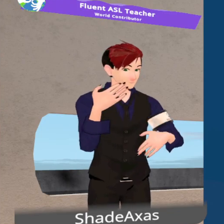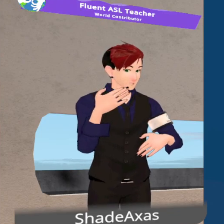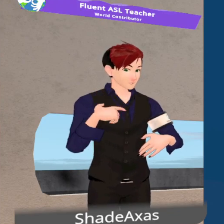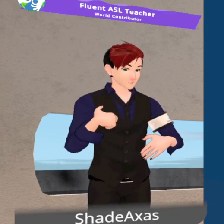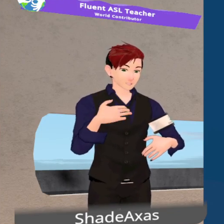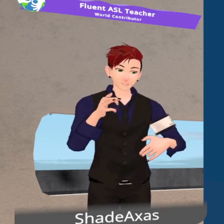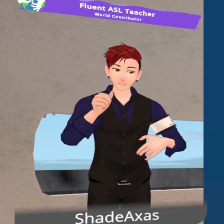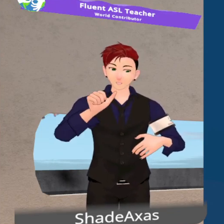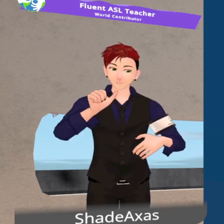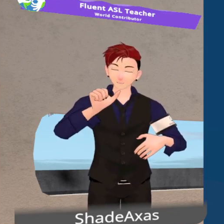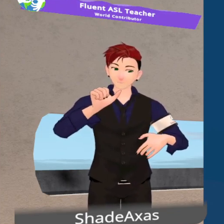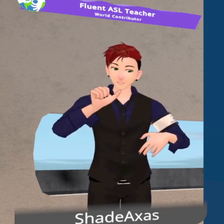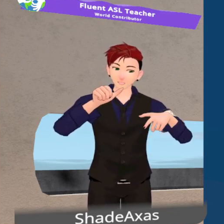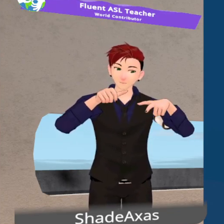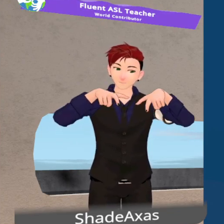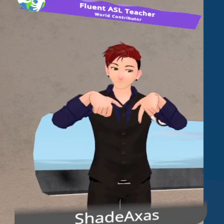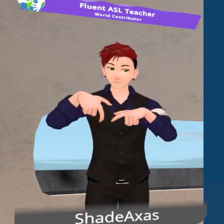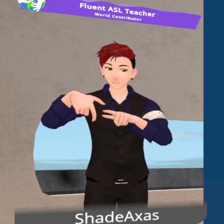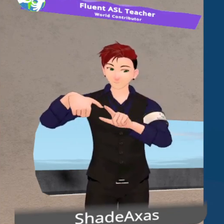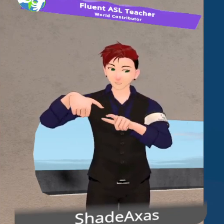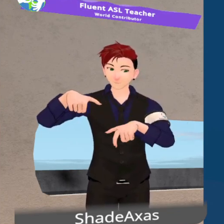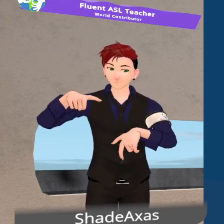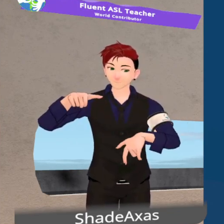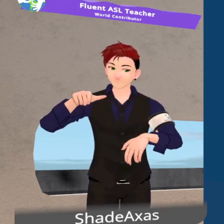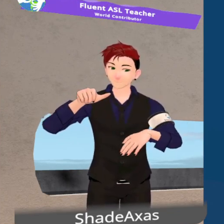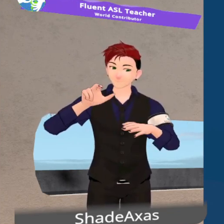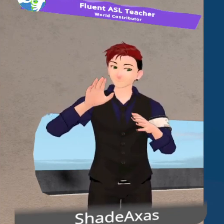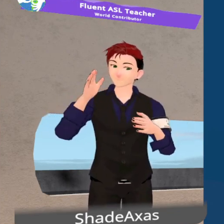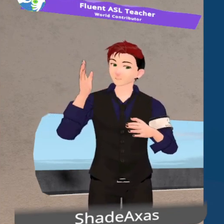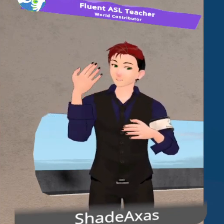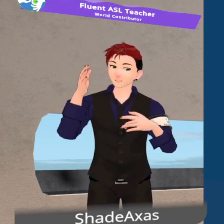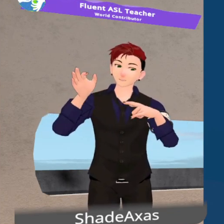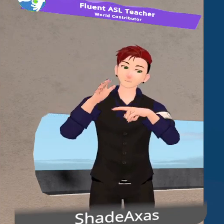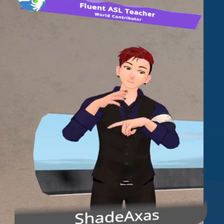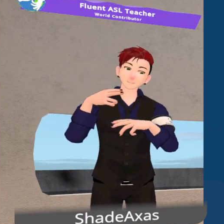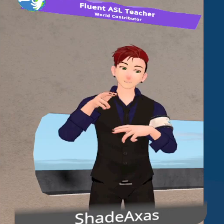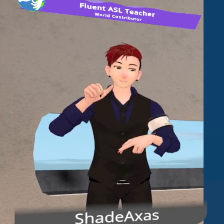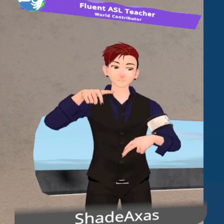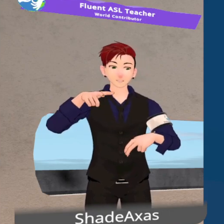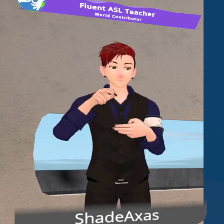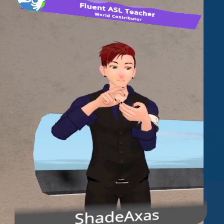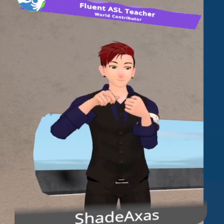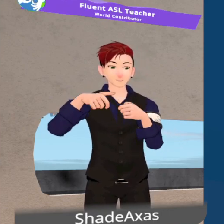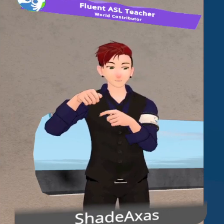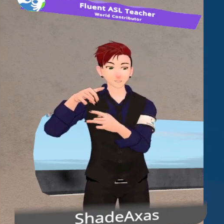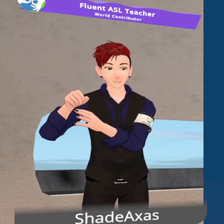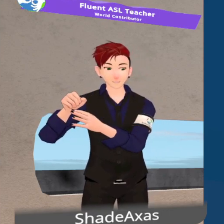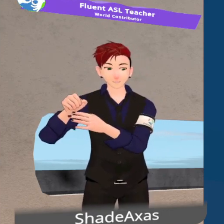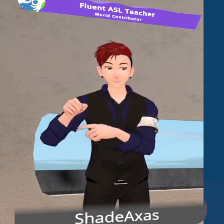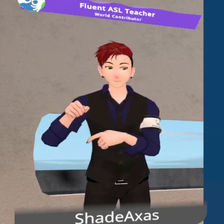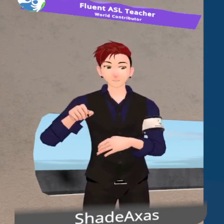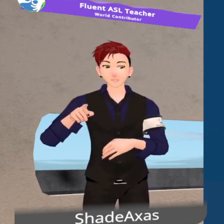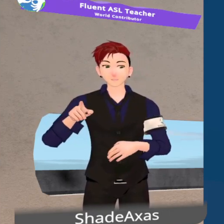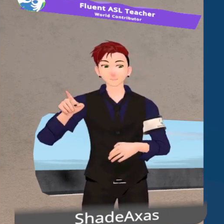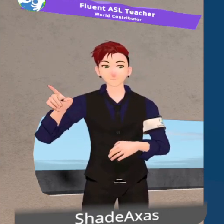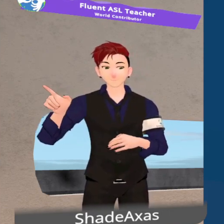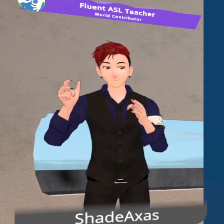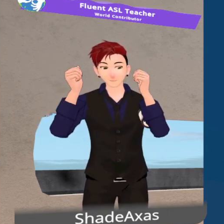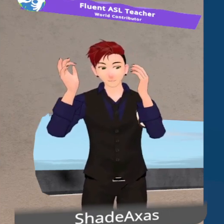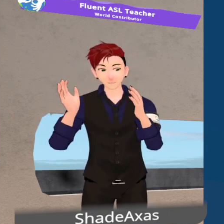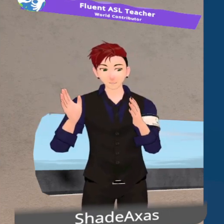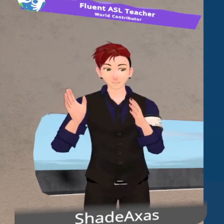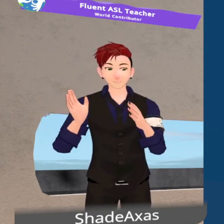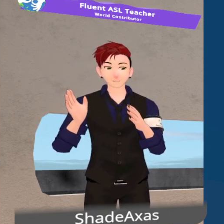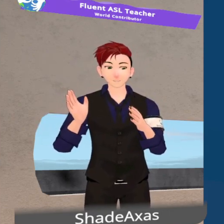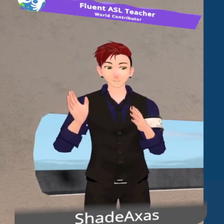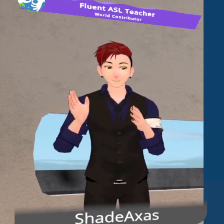So I know we have Amma. I don't know the full name. It's like Amarante.